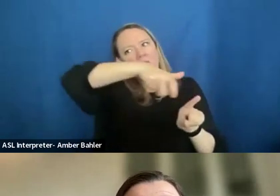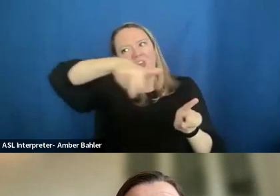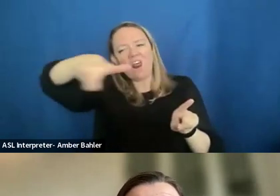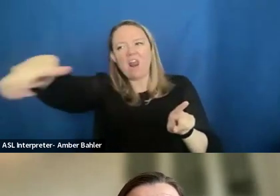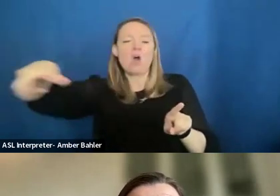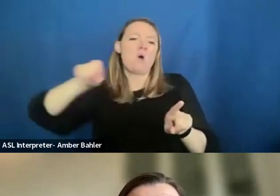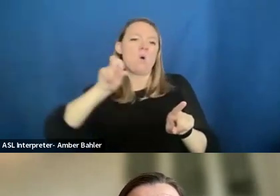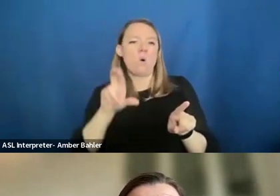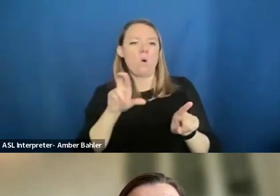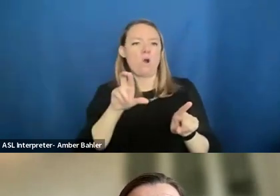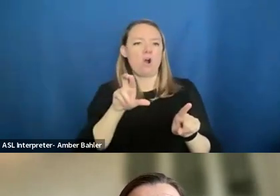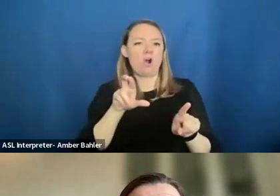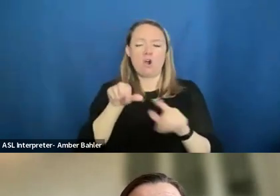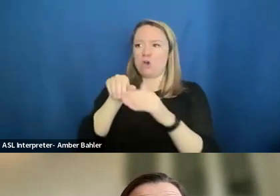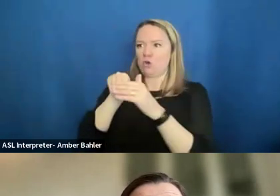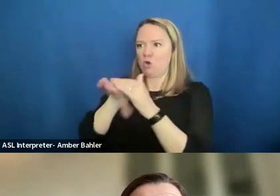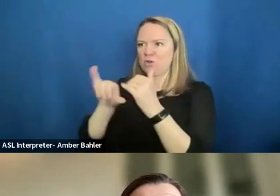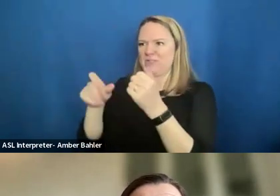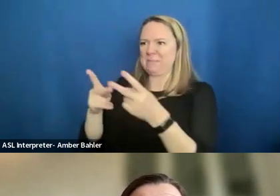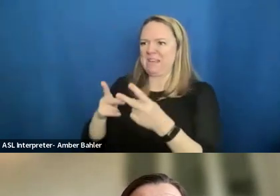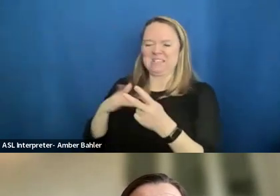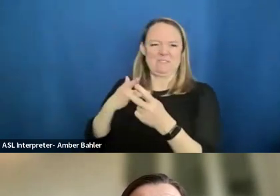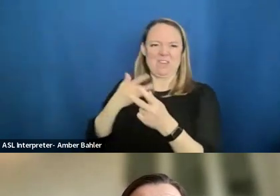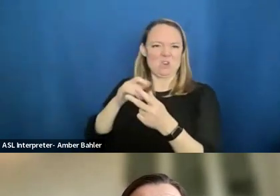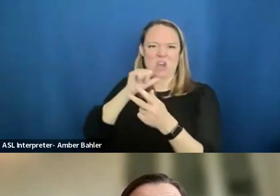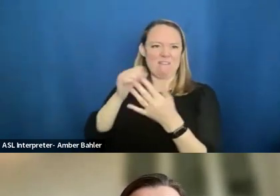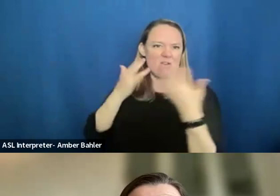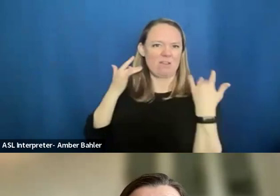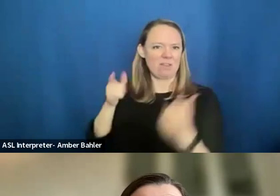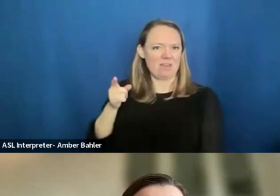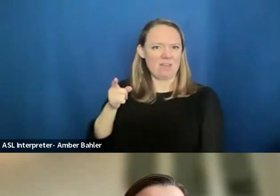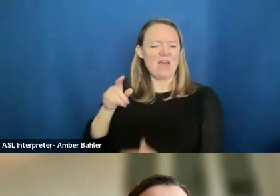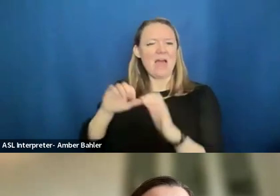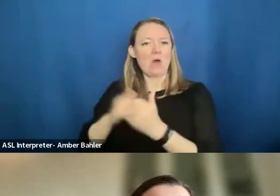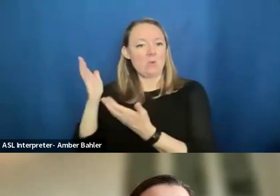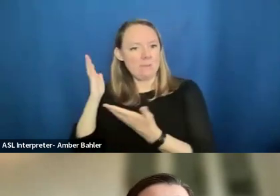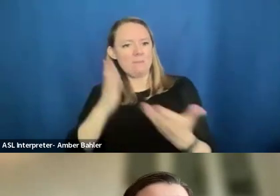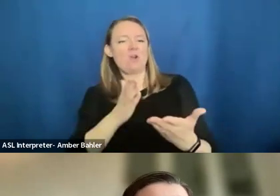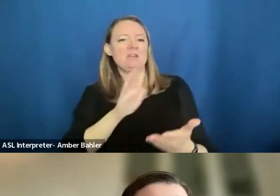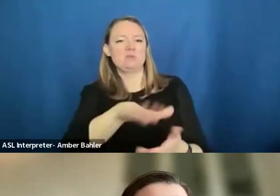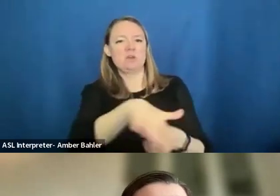pass through the doors where they might feel unwelcome? How can we bring more to community and where people are, I think is really